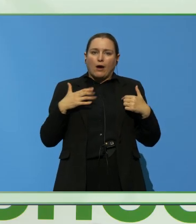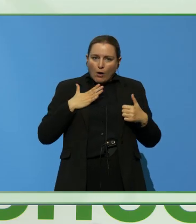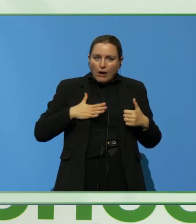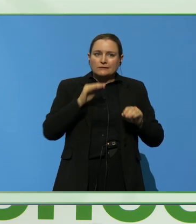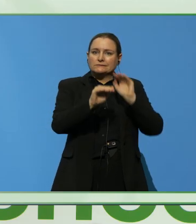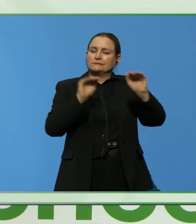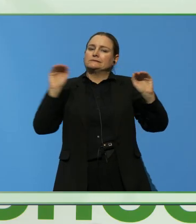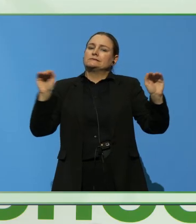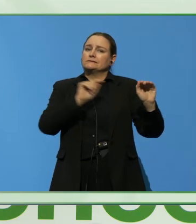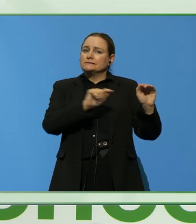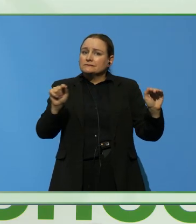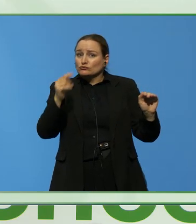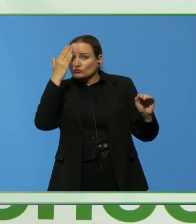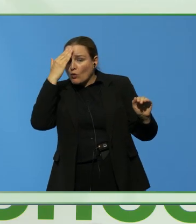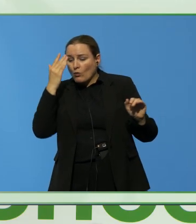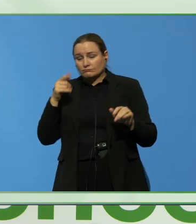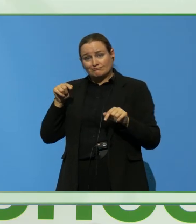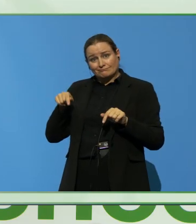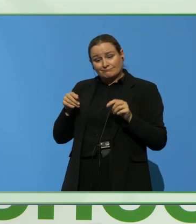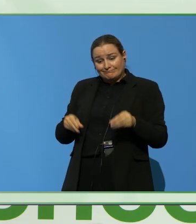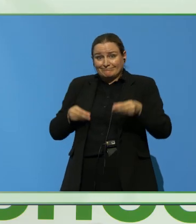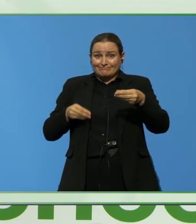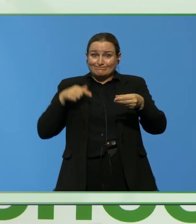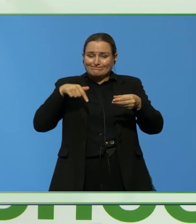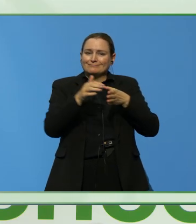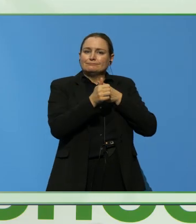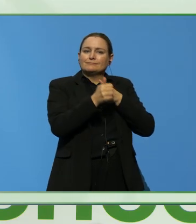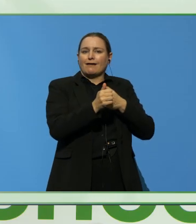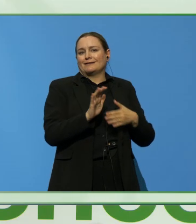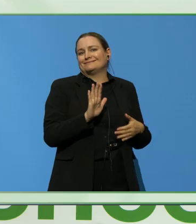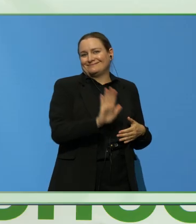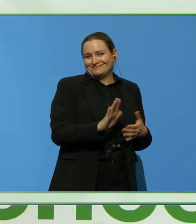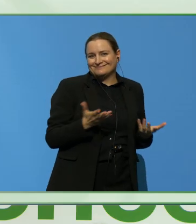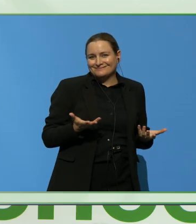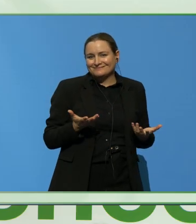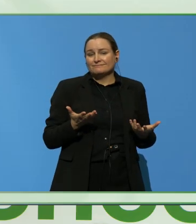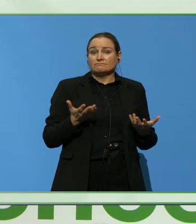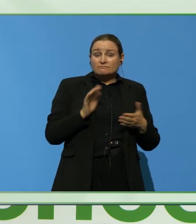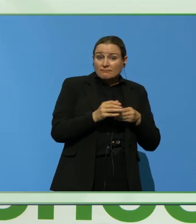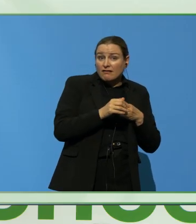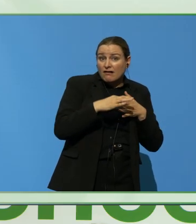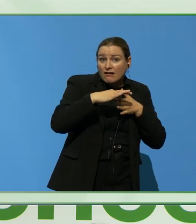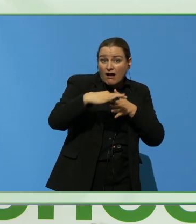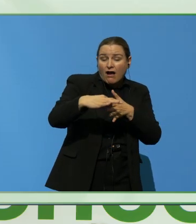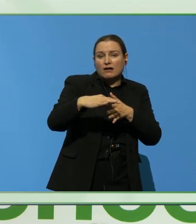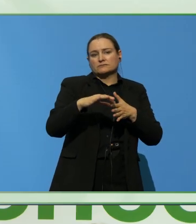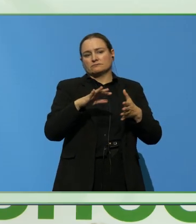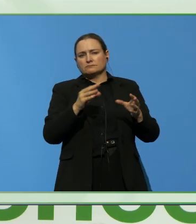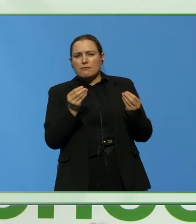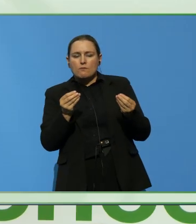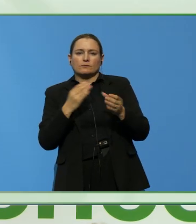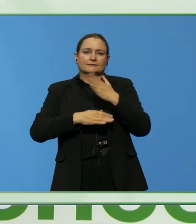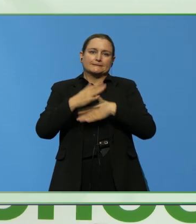why self-regulatory bodies, we are closer to those media organizations. We act at national